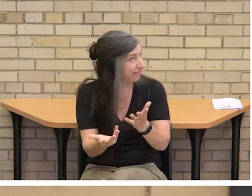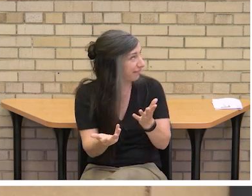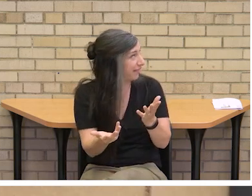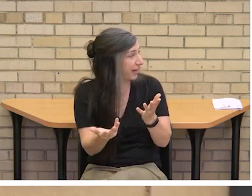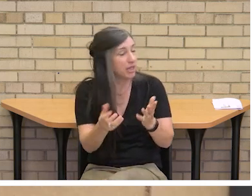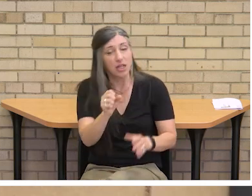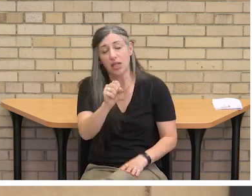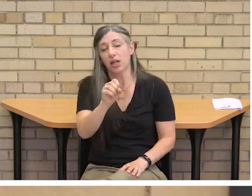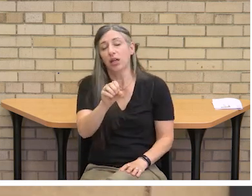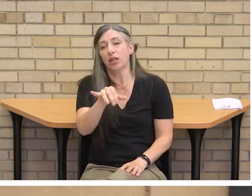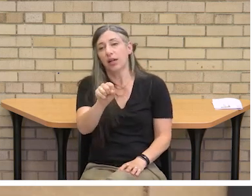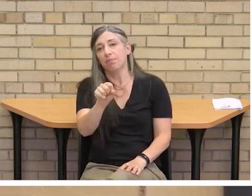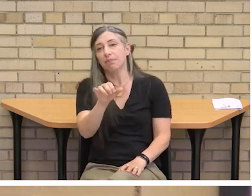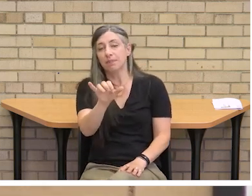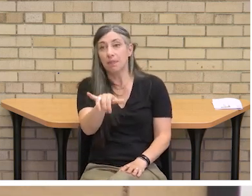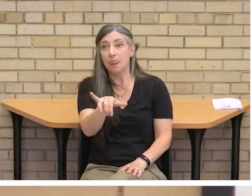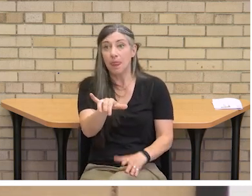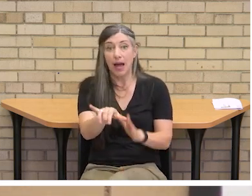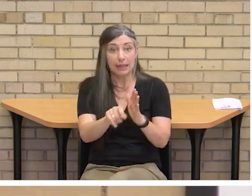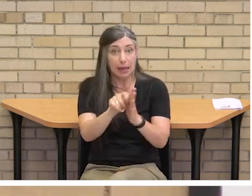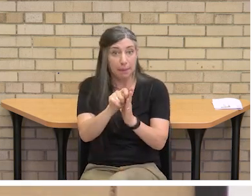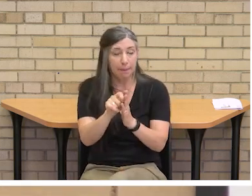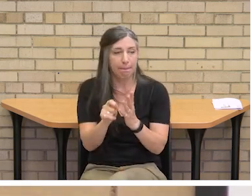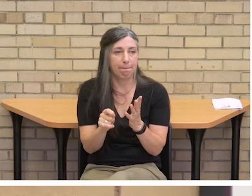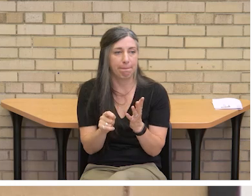yeah. So at that time,